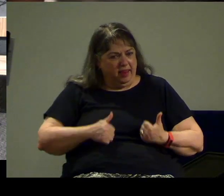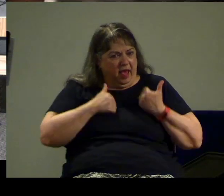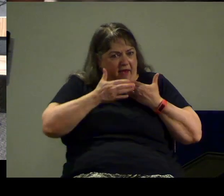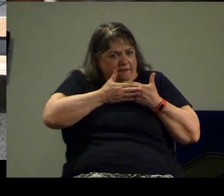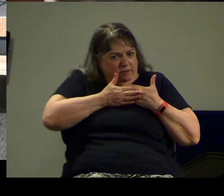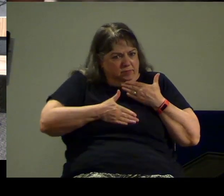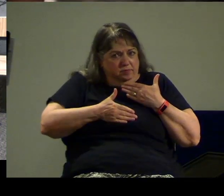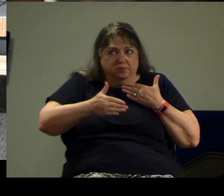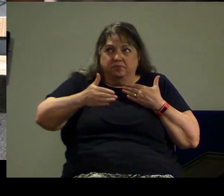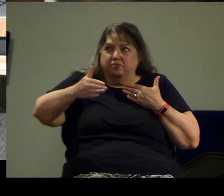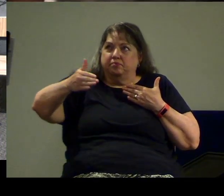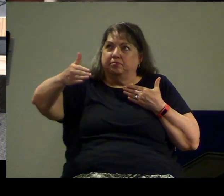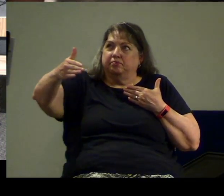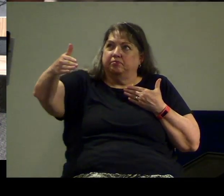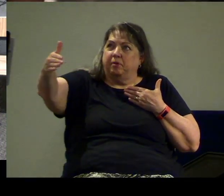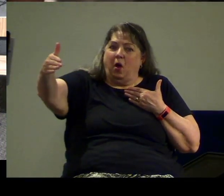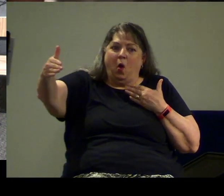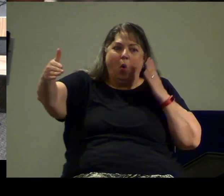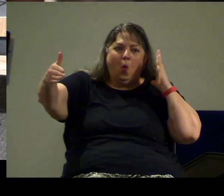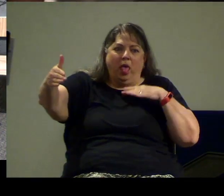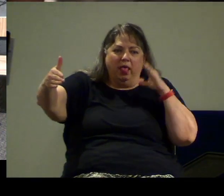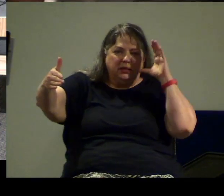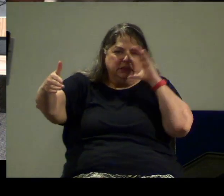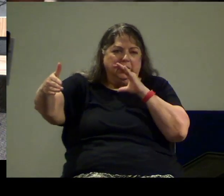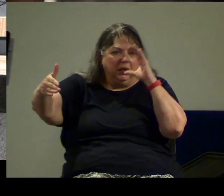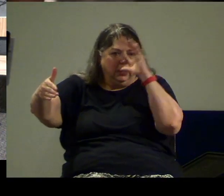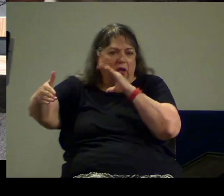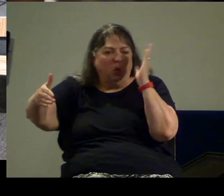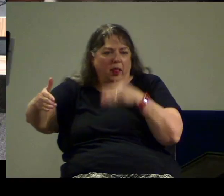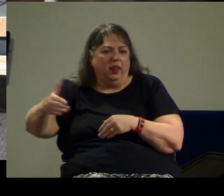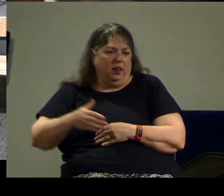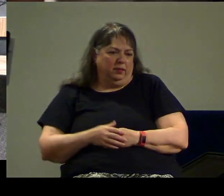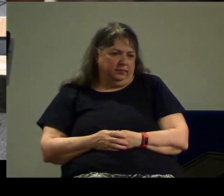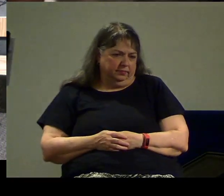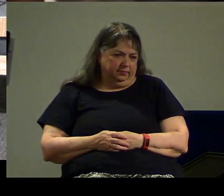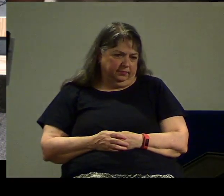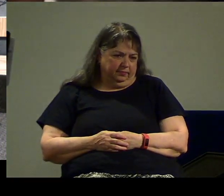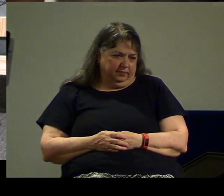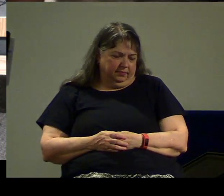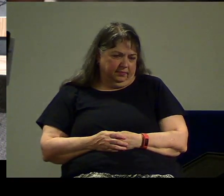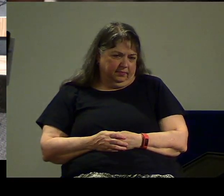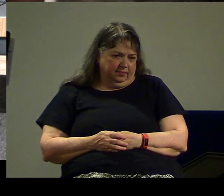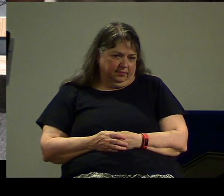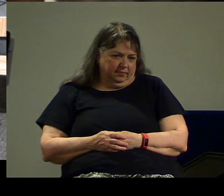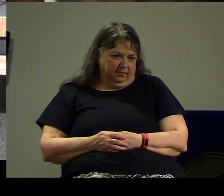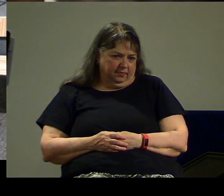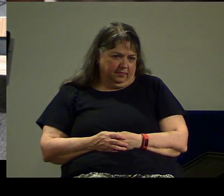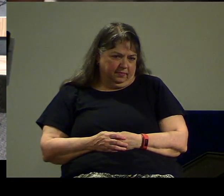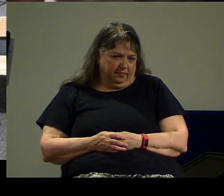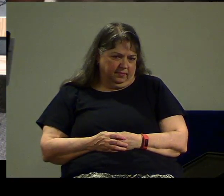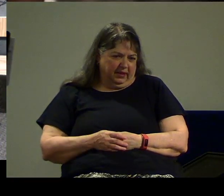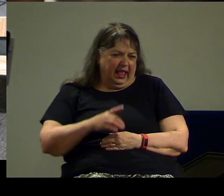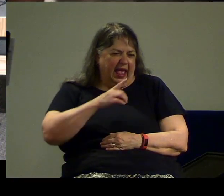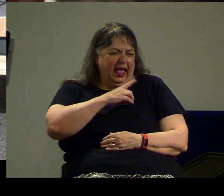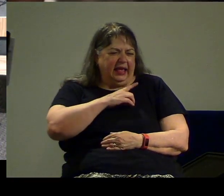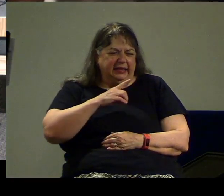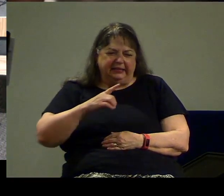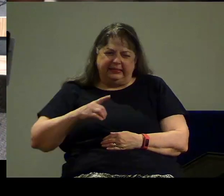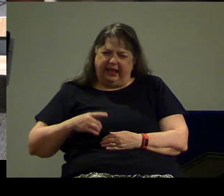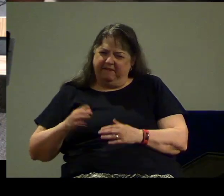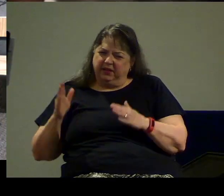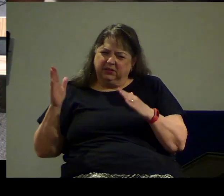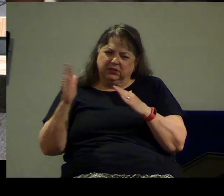the Lord. And David's delight was to behold the beauty of the